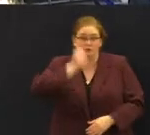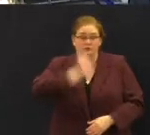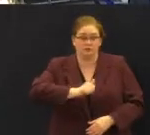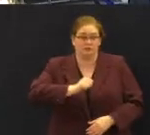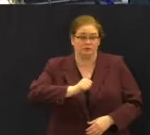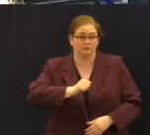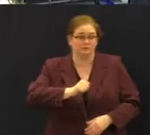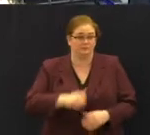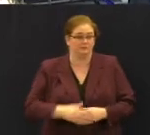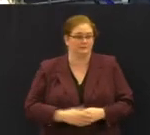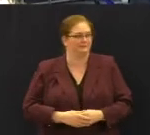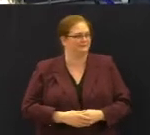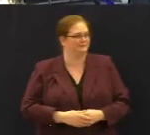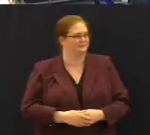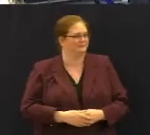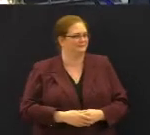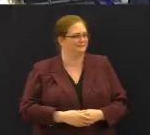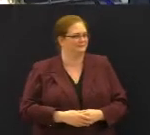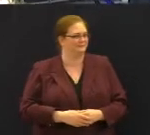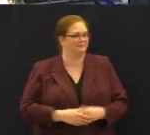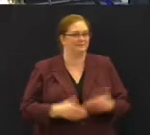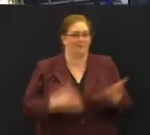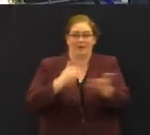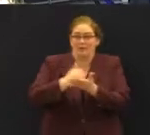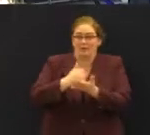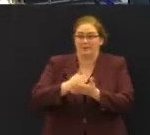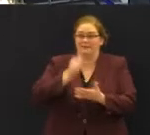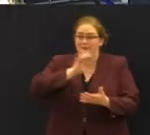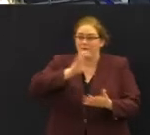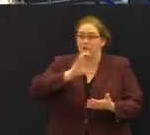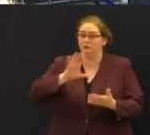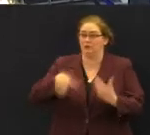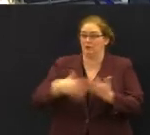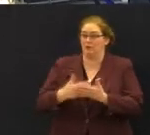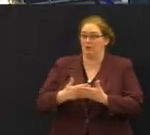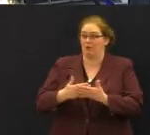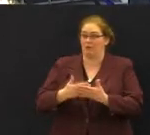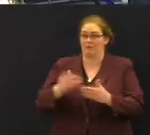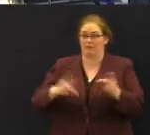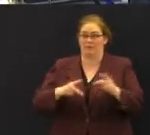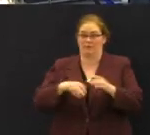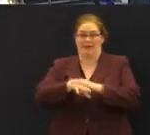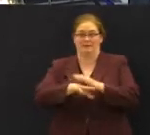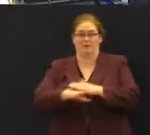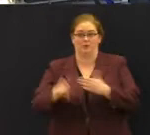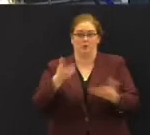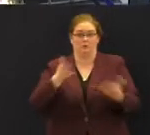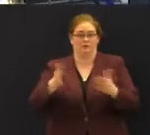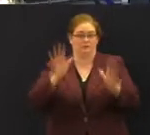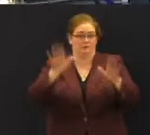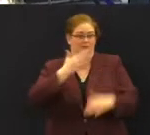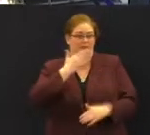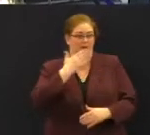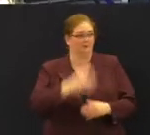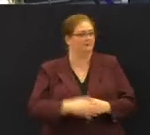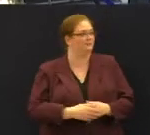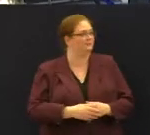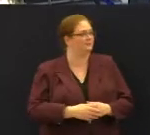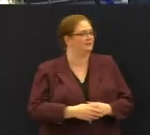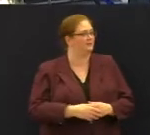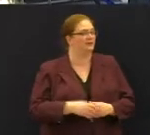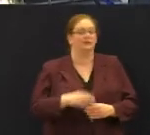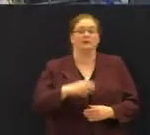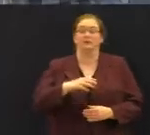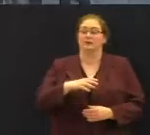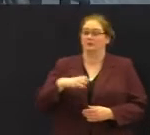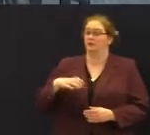the year in helping our seniors and all of our citizens access services. So thank you. Yeah, thank you very much. I can't say it